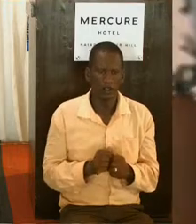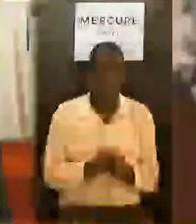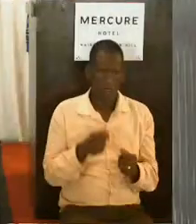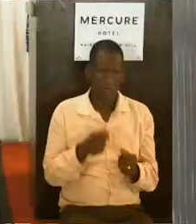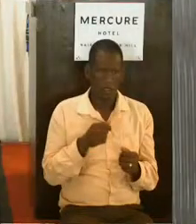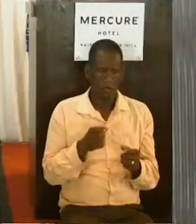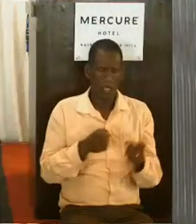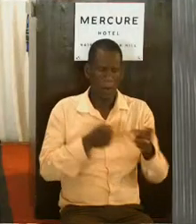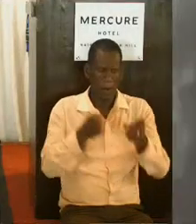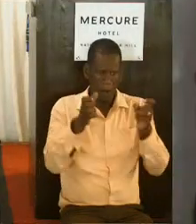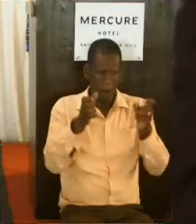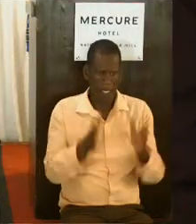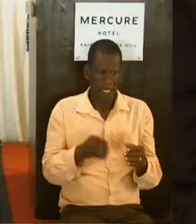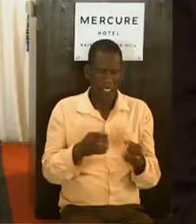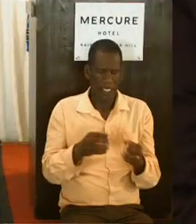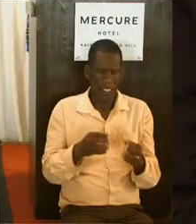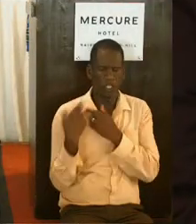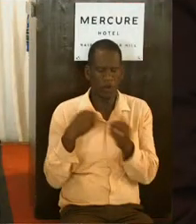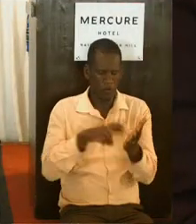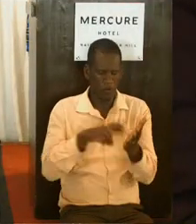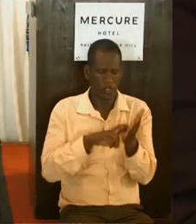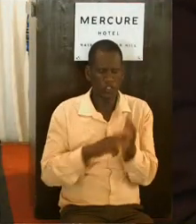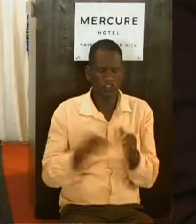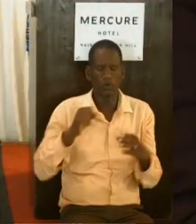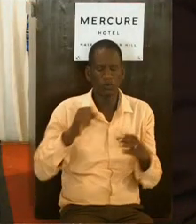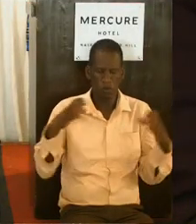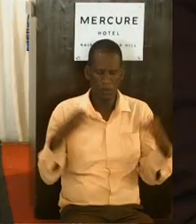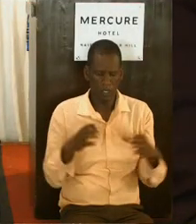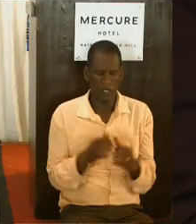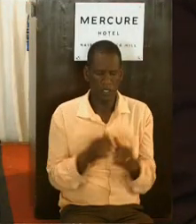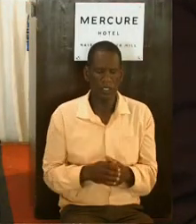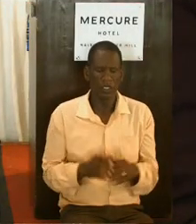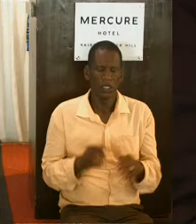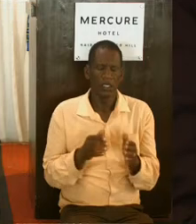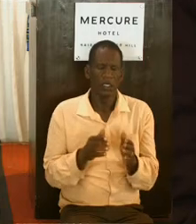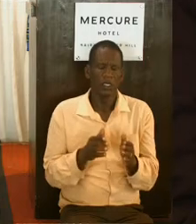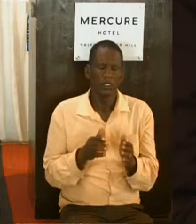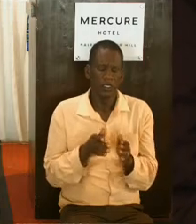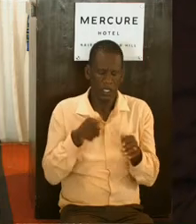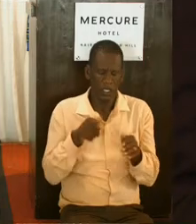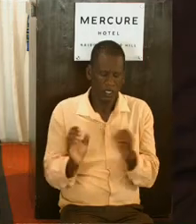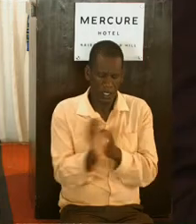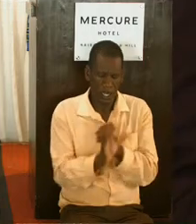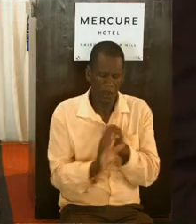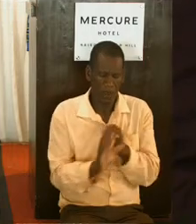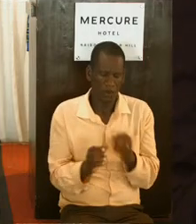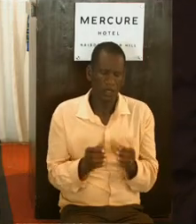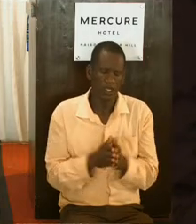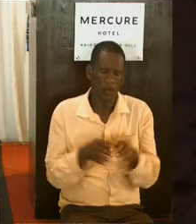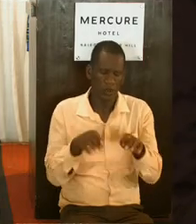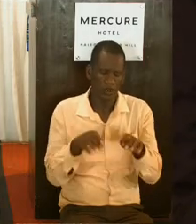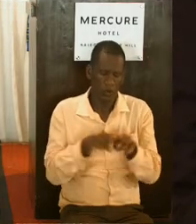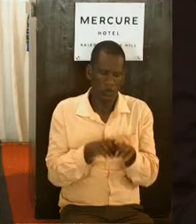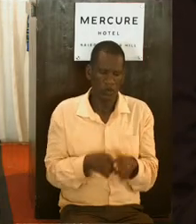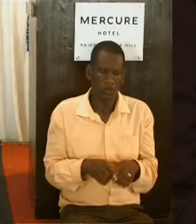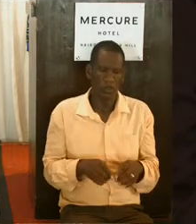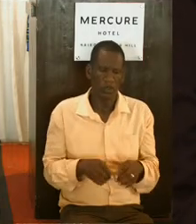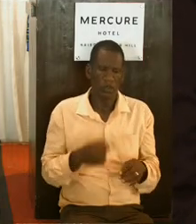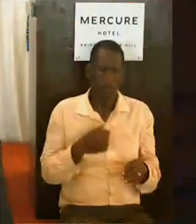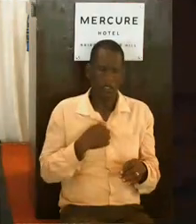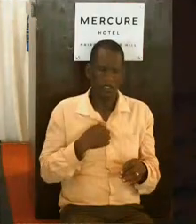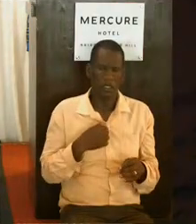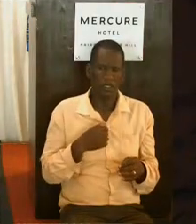manager in charge of registration political parties in a Beloved Country it was the CEO